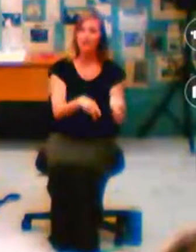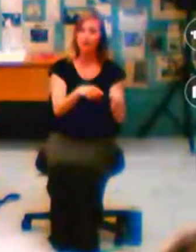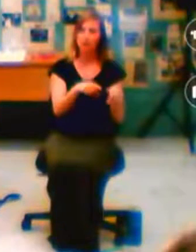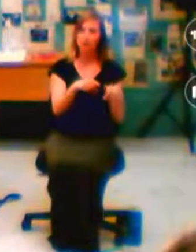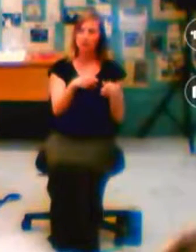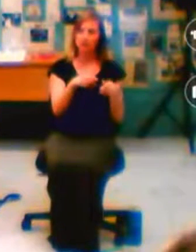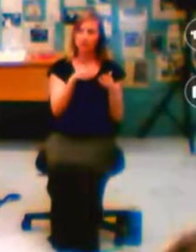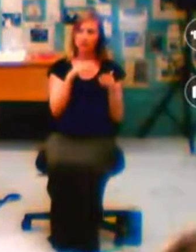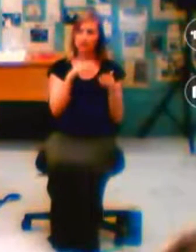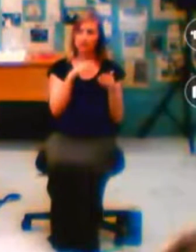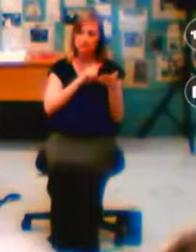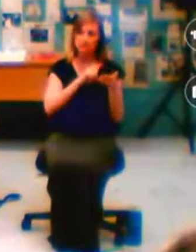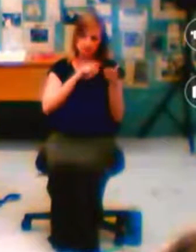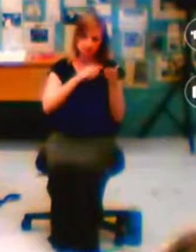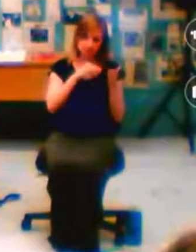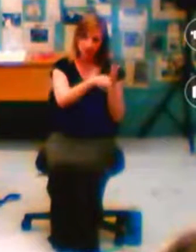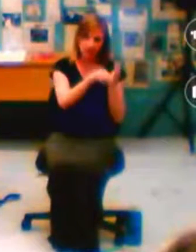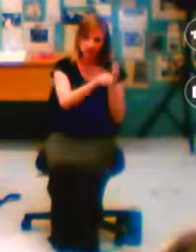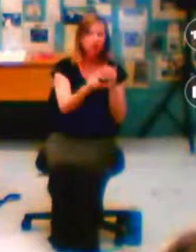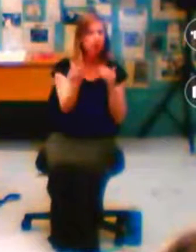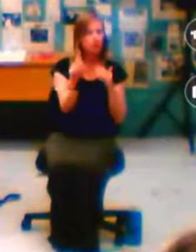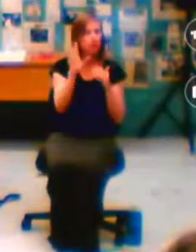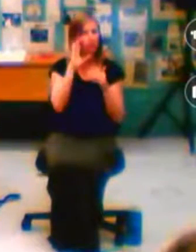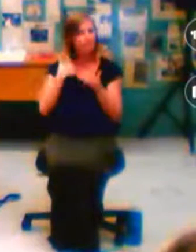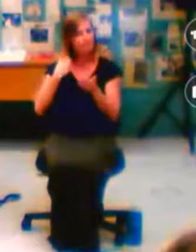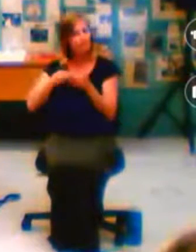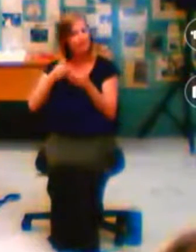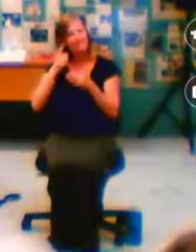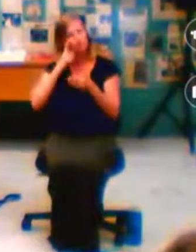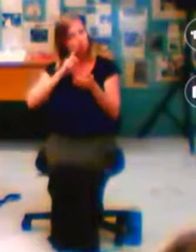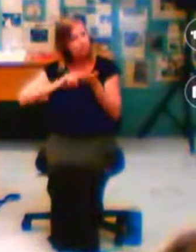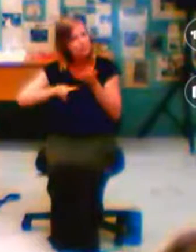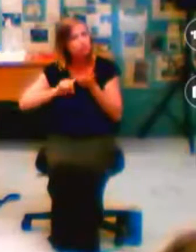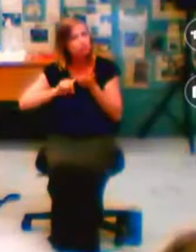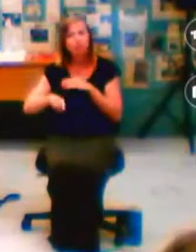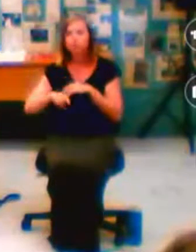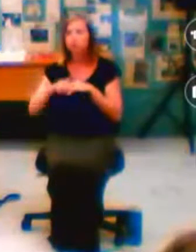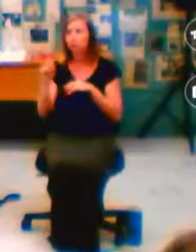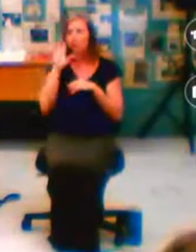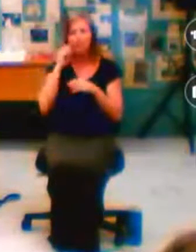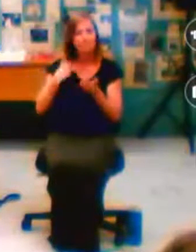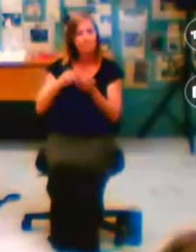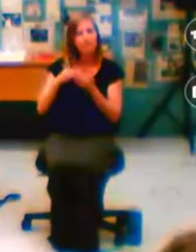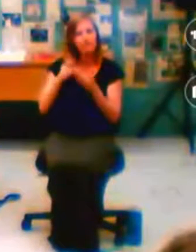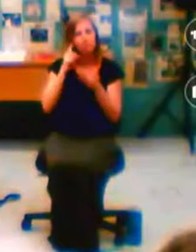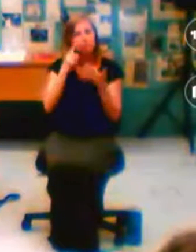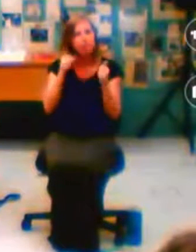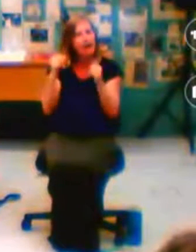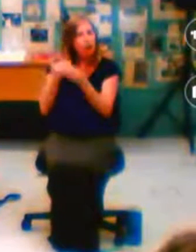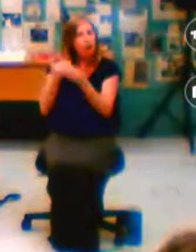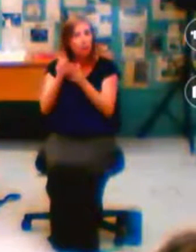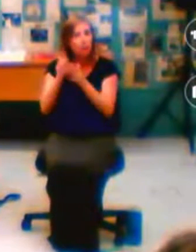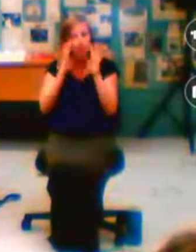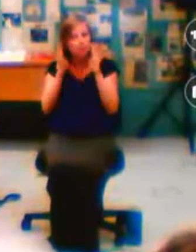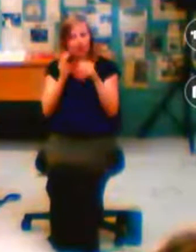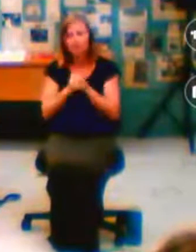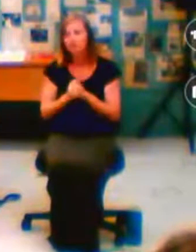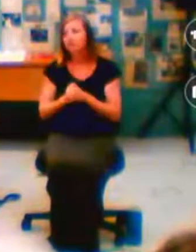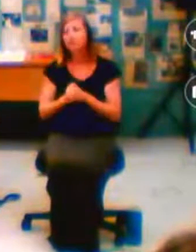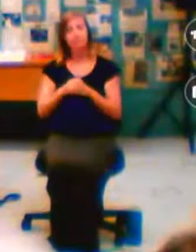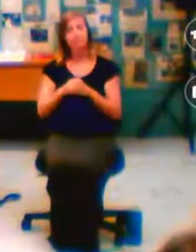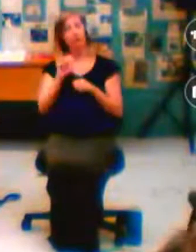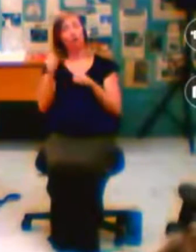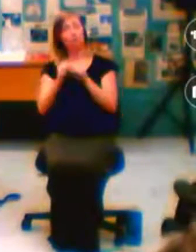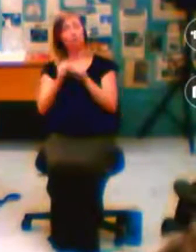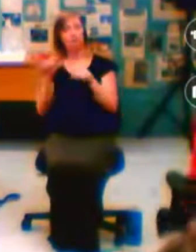very optimistic way to look at things, and people benefit from that. If you crunch everything down to stabilize per capita spending, where's